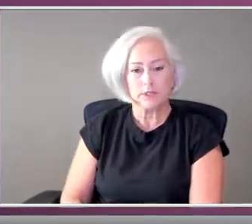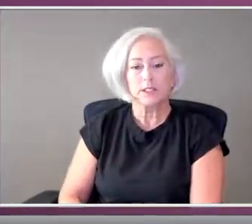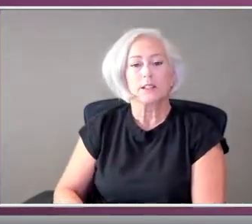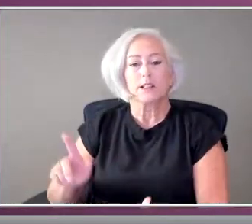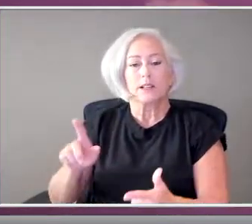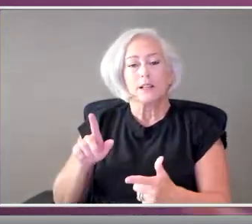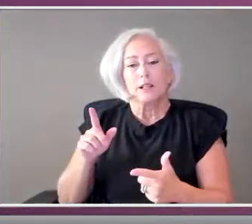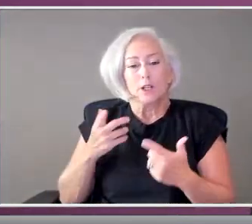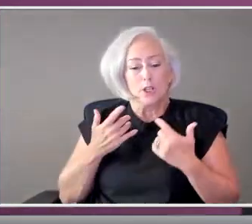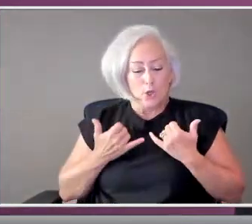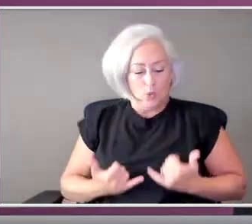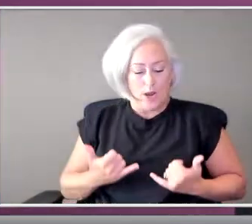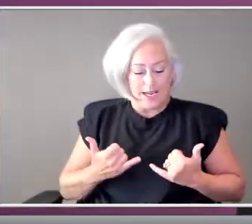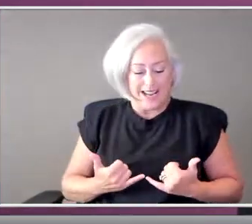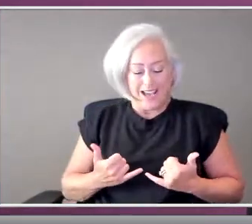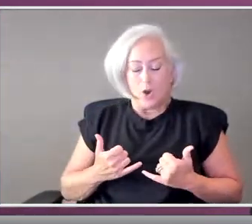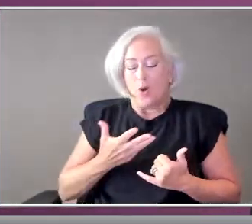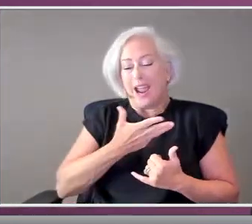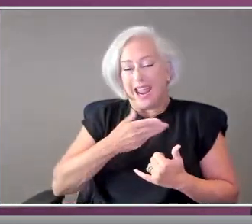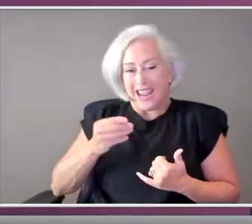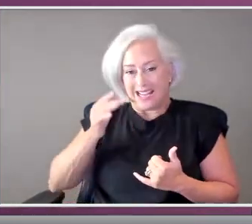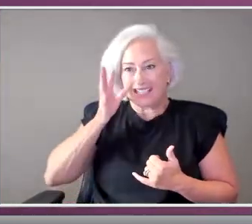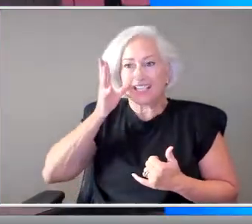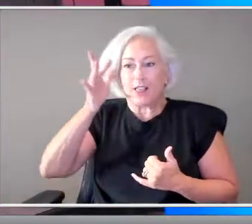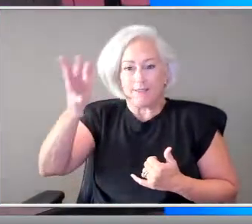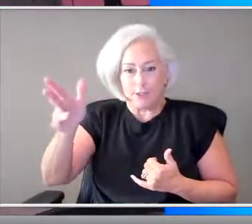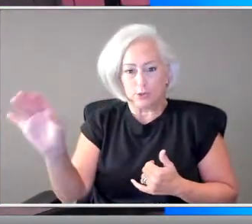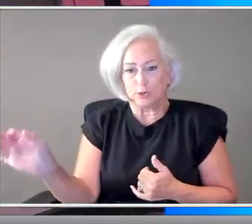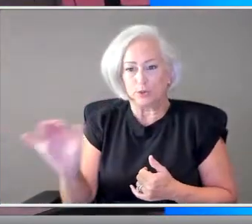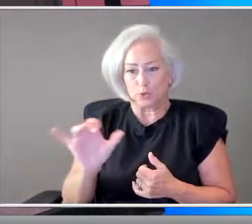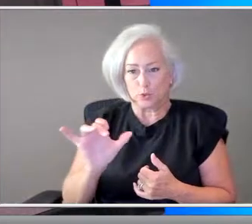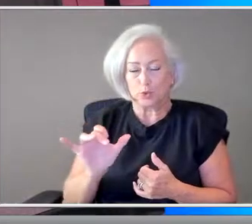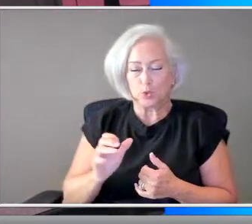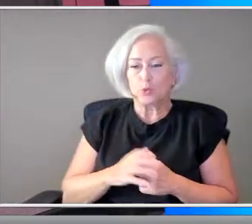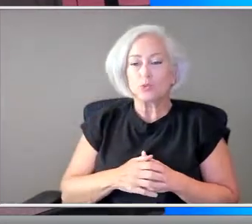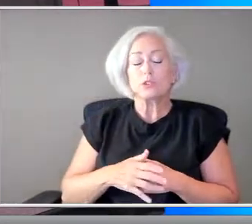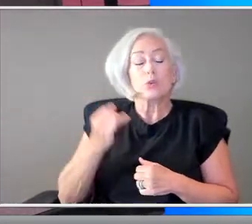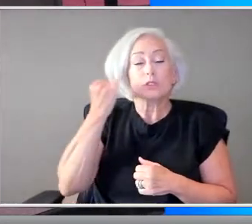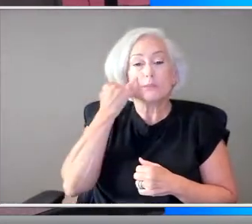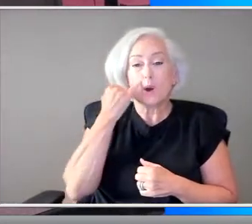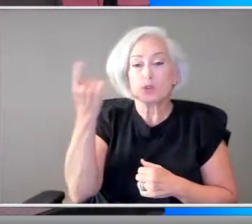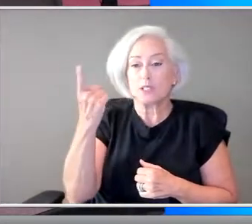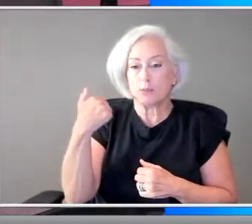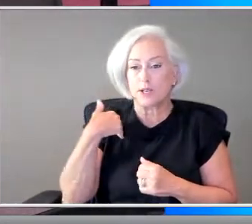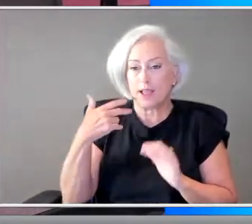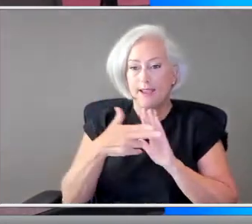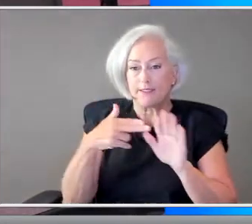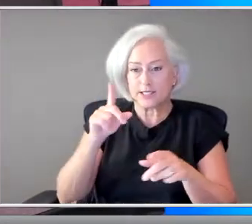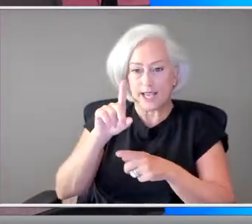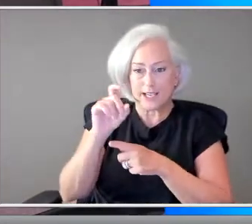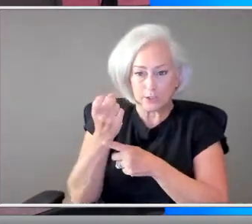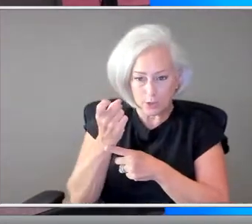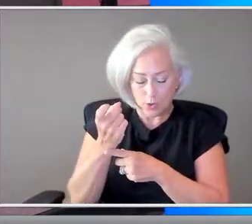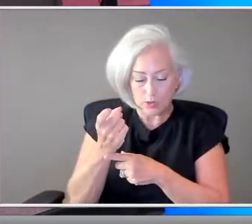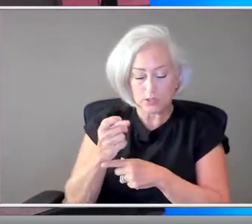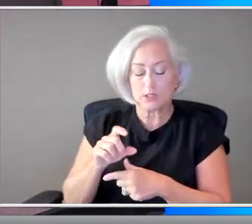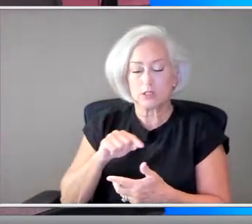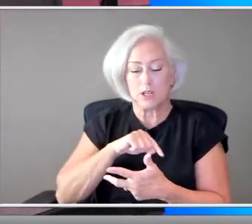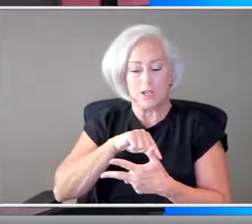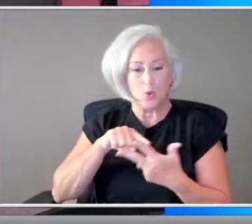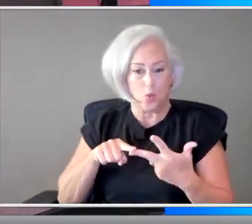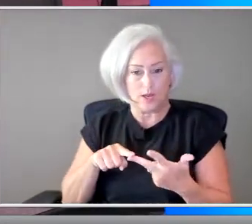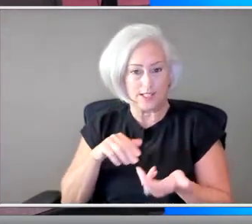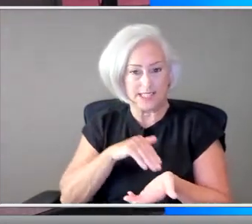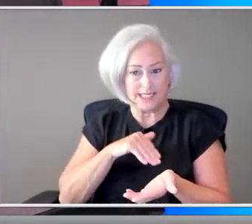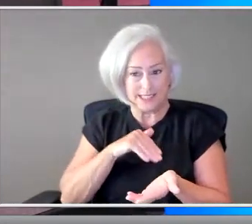but also in the future. So someone gets that diagnosis, and then either Dr. Porter, Jewell, Fabian,